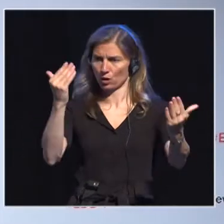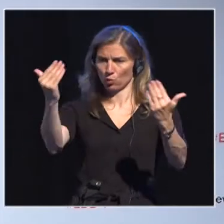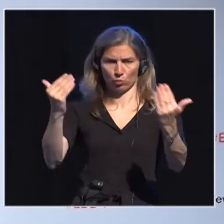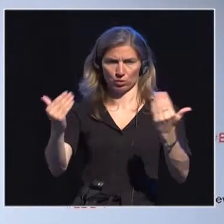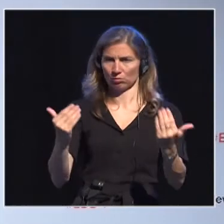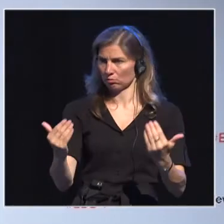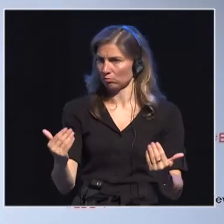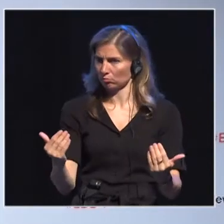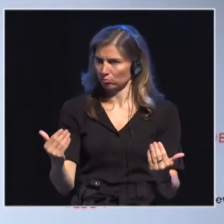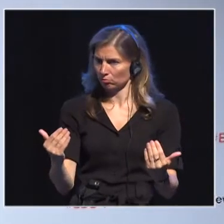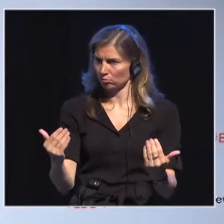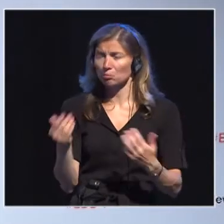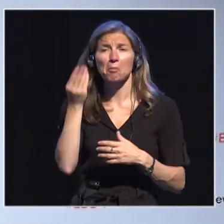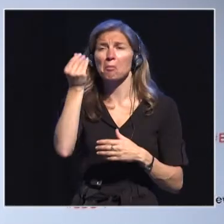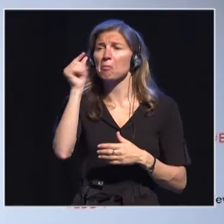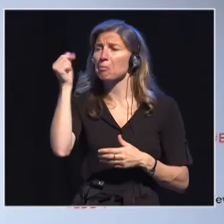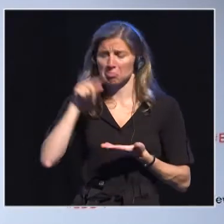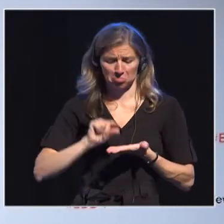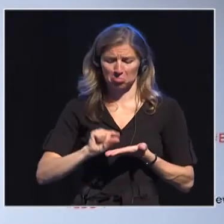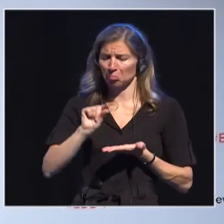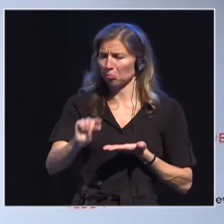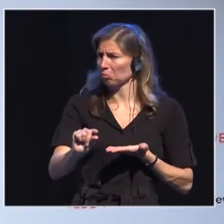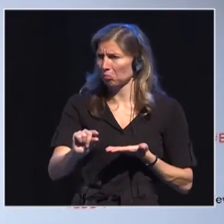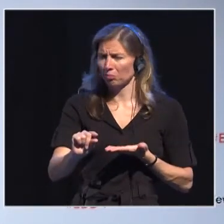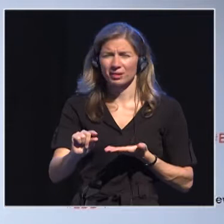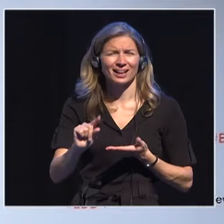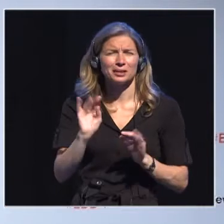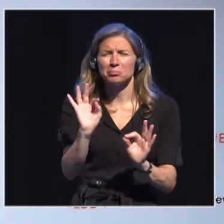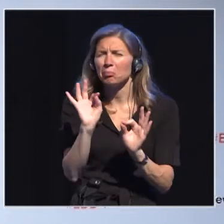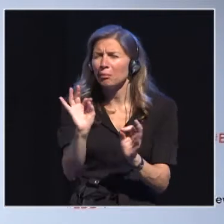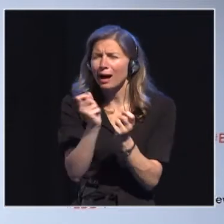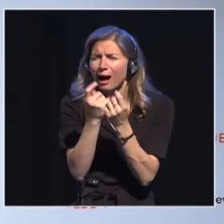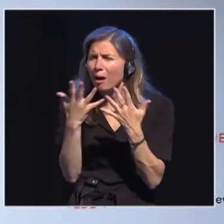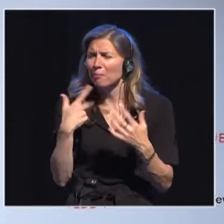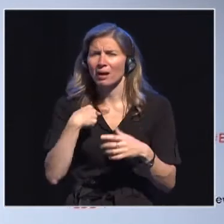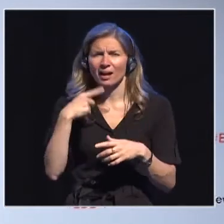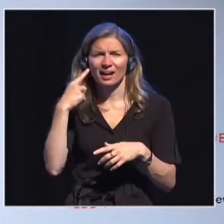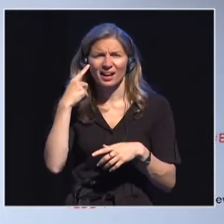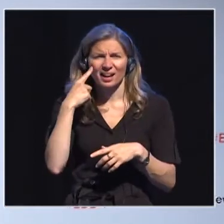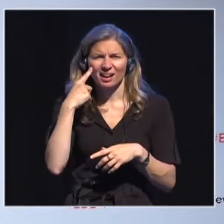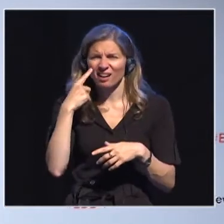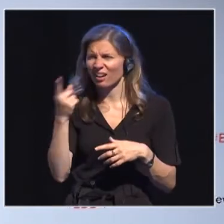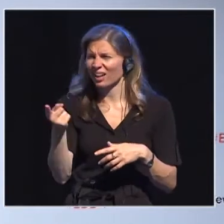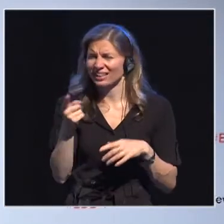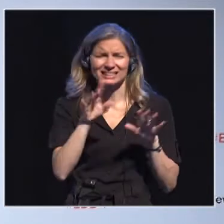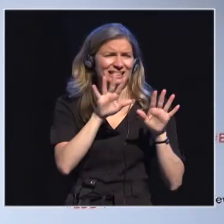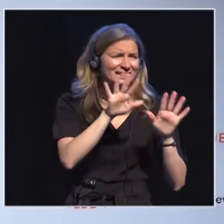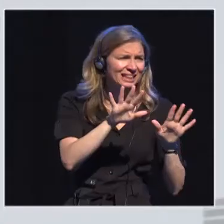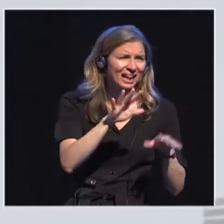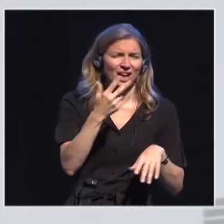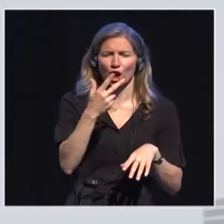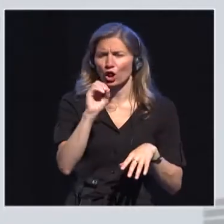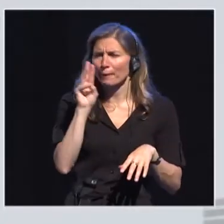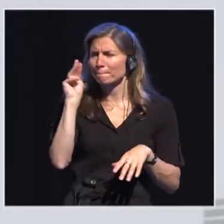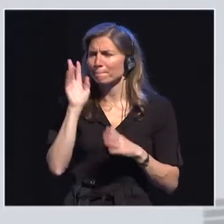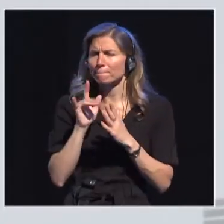investing quite small amount of money, I don't remember exactly how much, 10 million, 30 million, something like this.